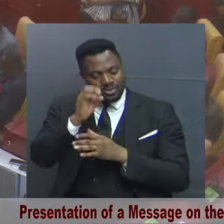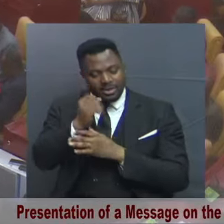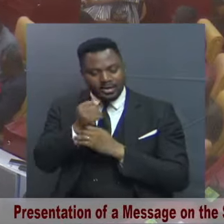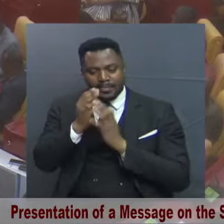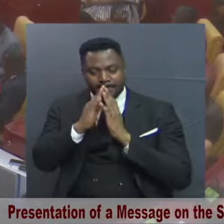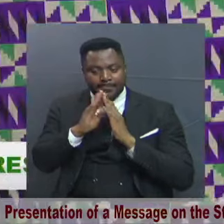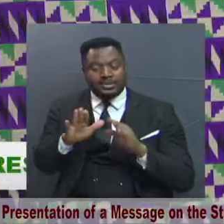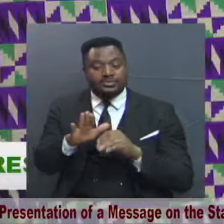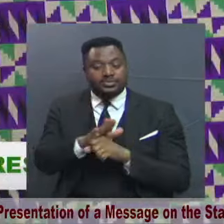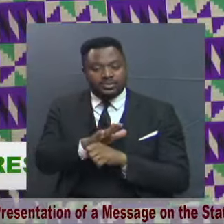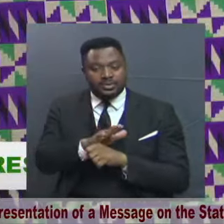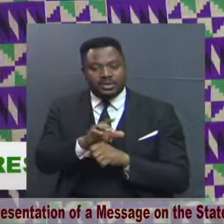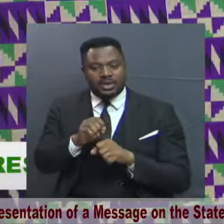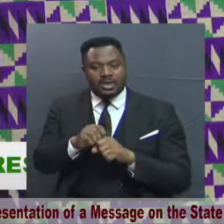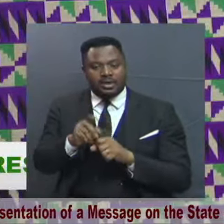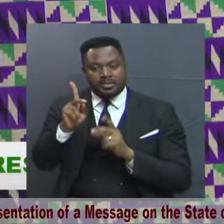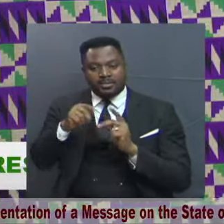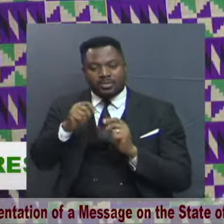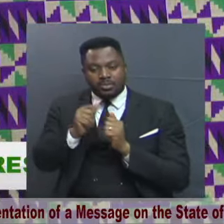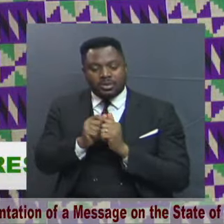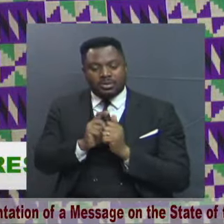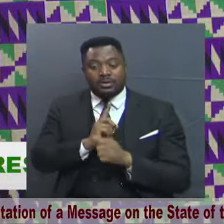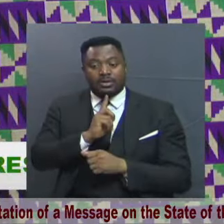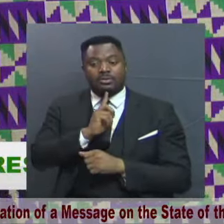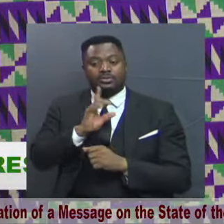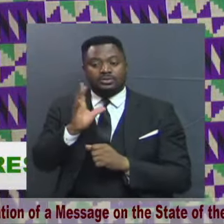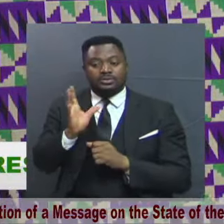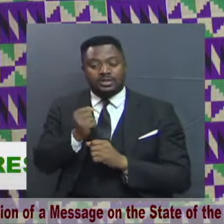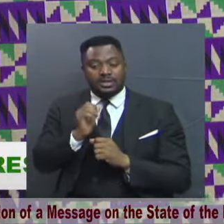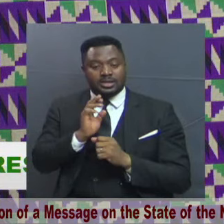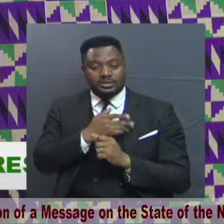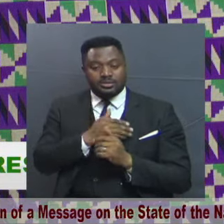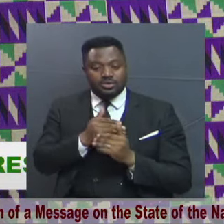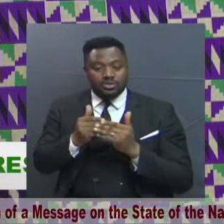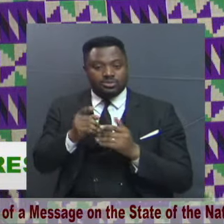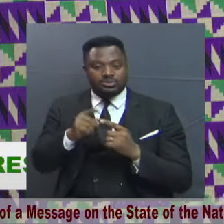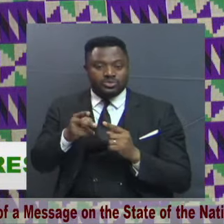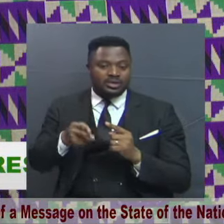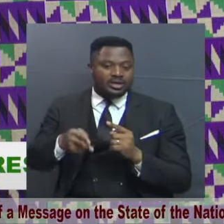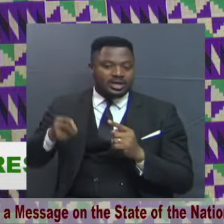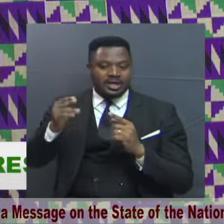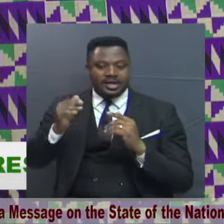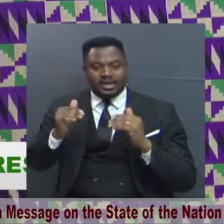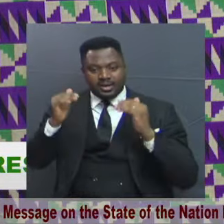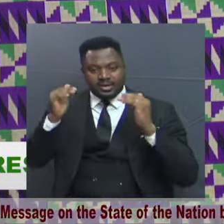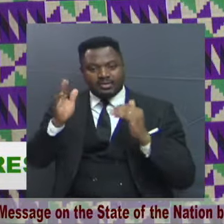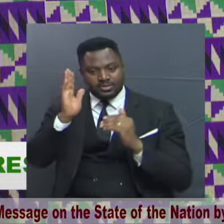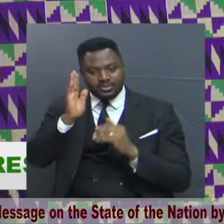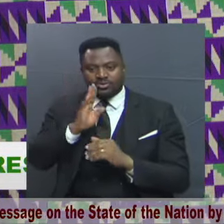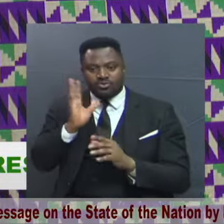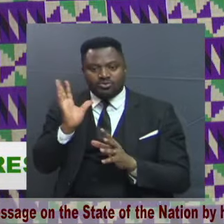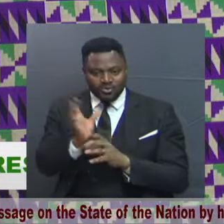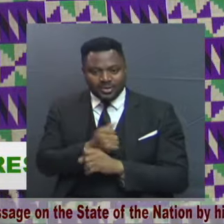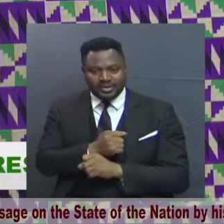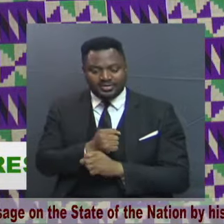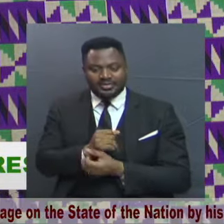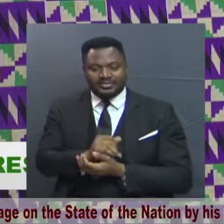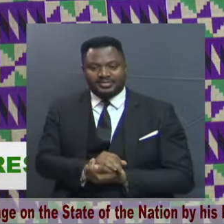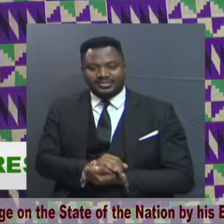peacefully and the candidate with credibility to take us on to a higher level we will